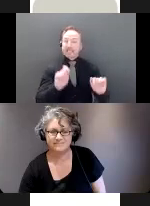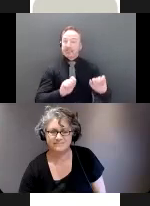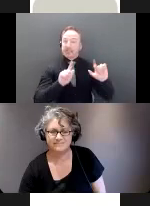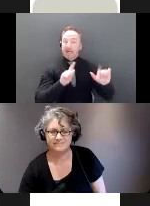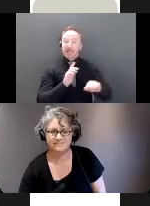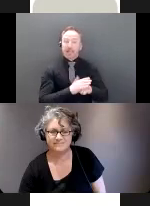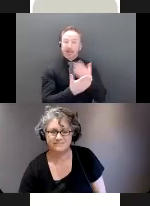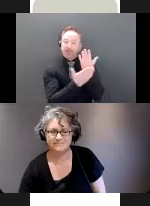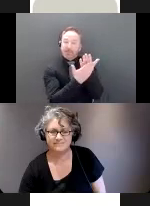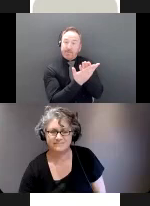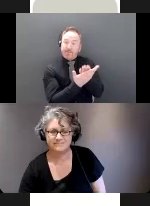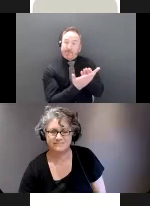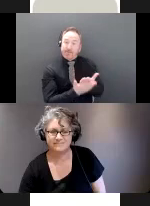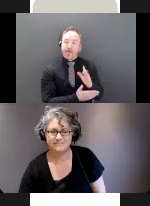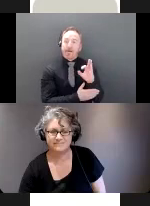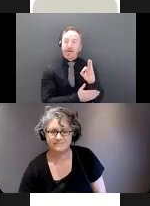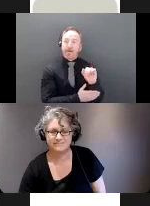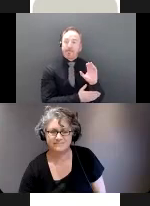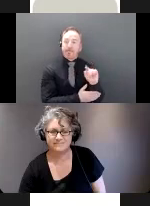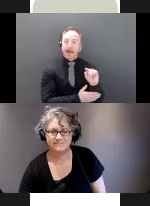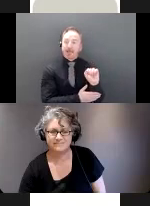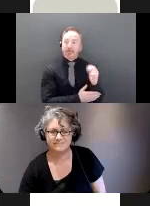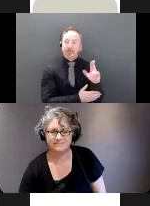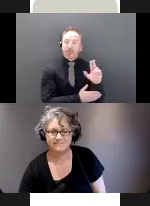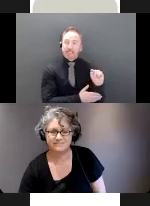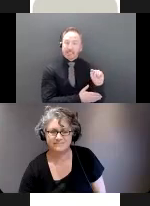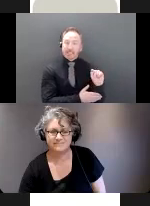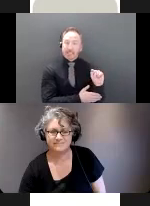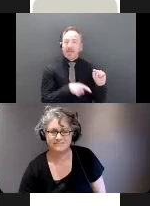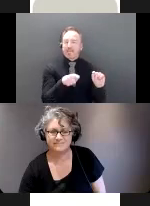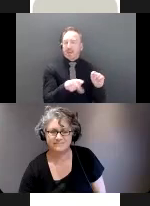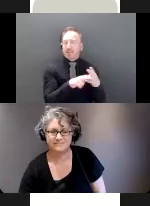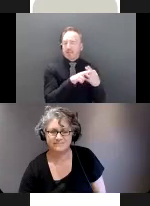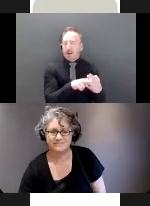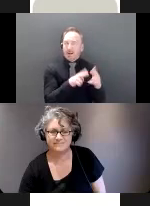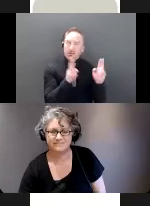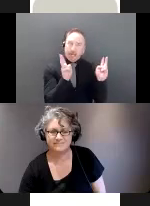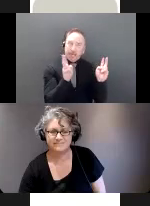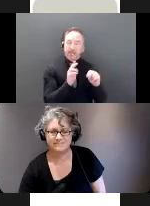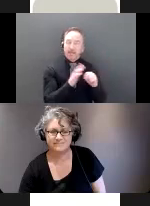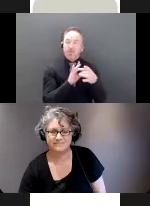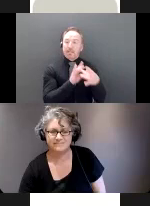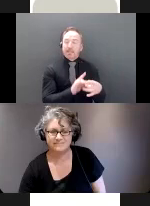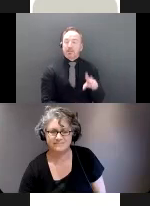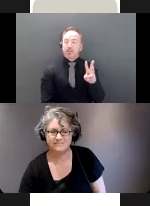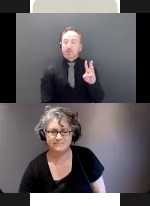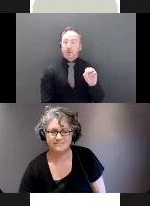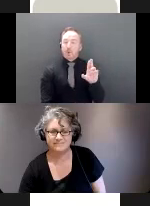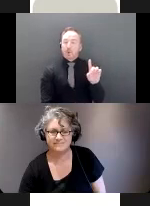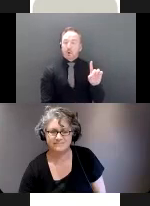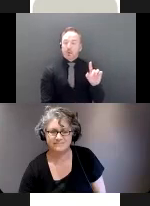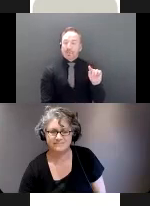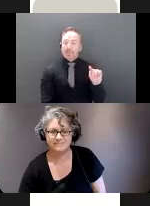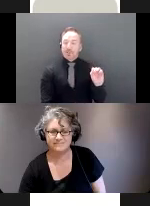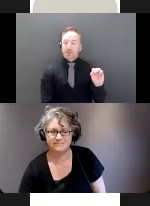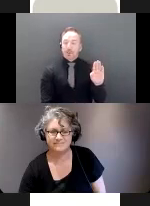we've talked about. So those are all on there under Word to the Wise is what those are called. And then the